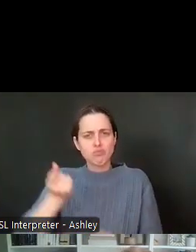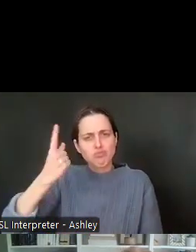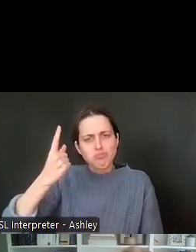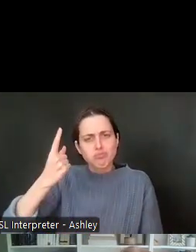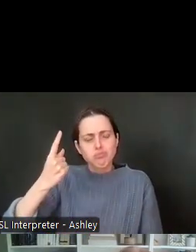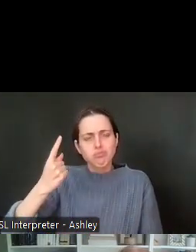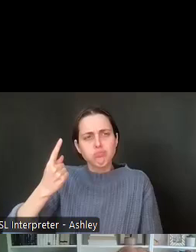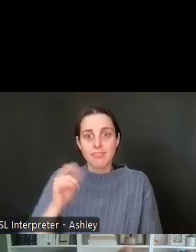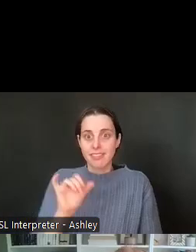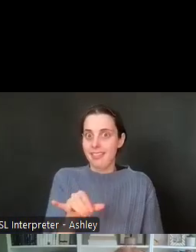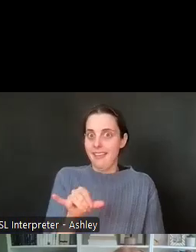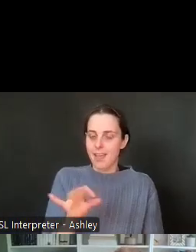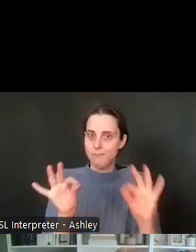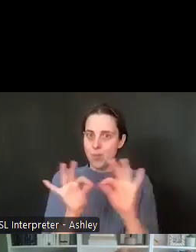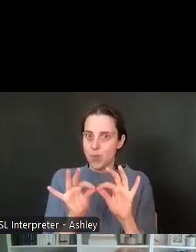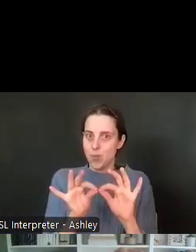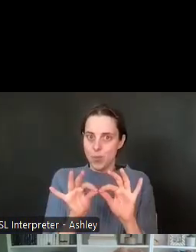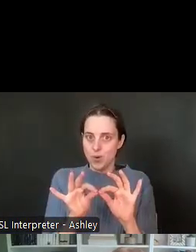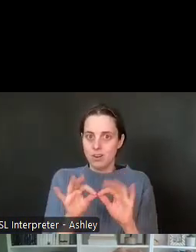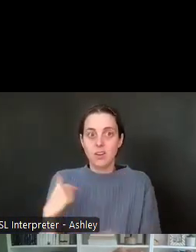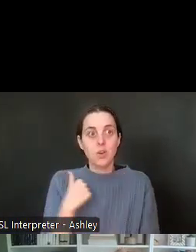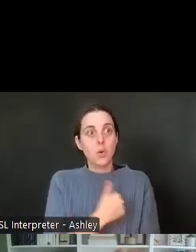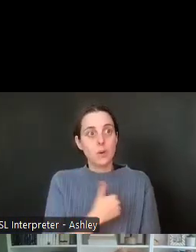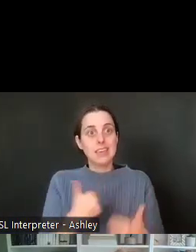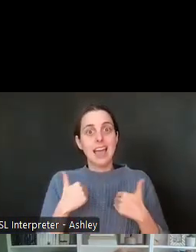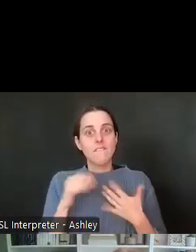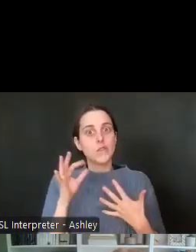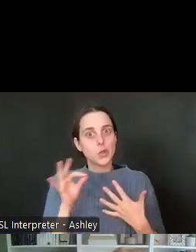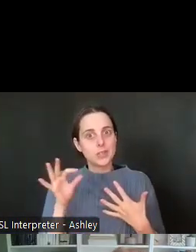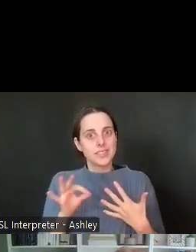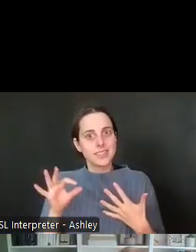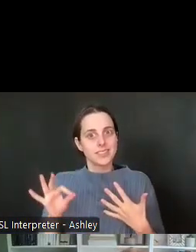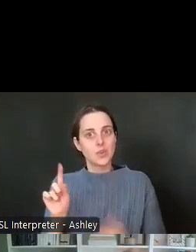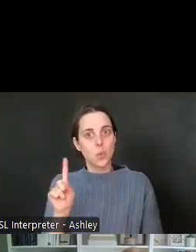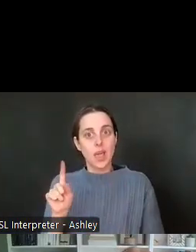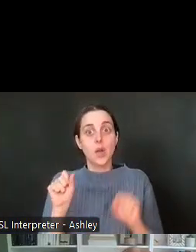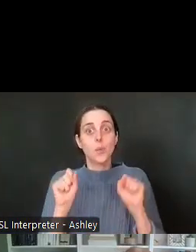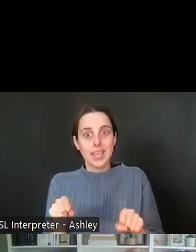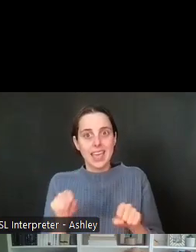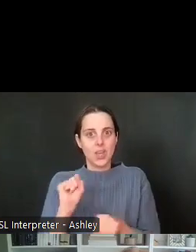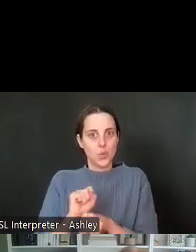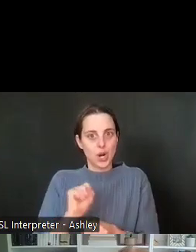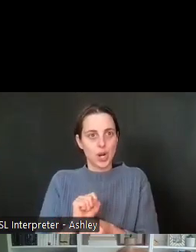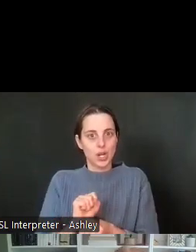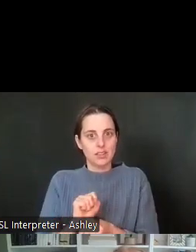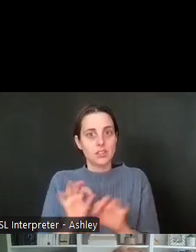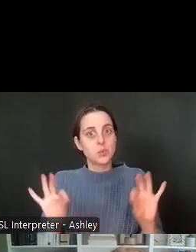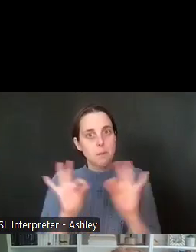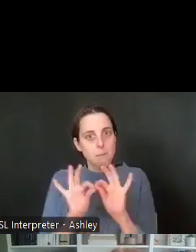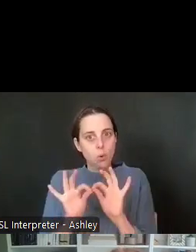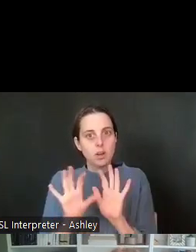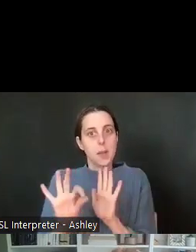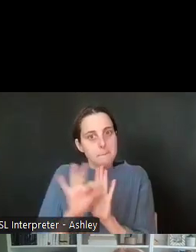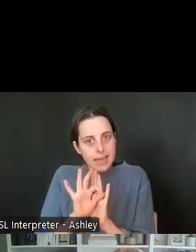the thing. We all have choices about where we work. And it's important that we choose to be in